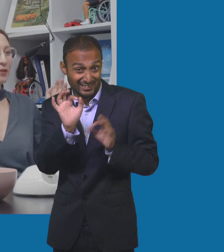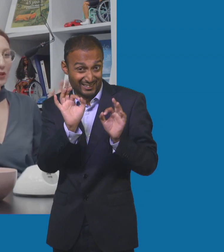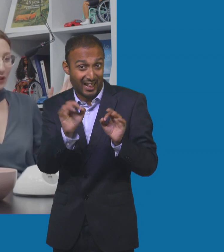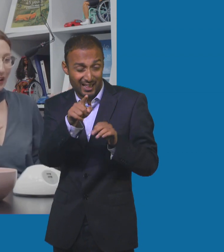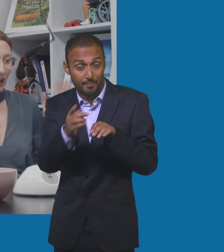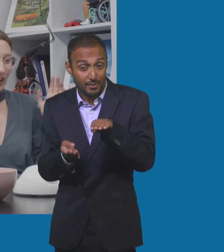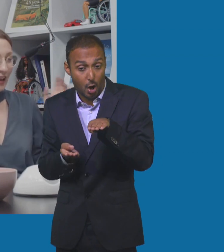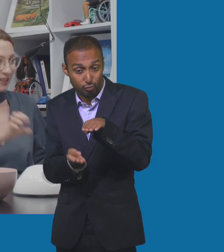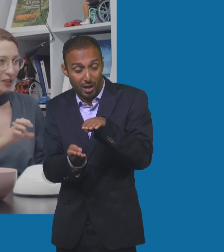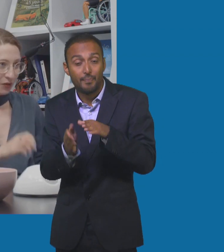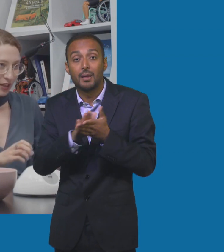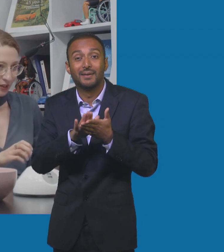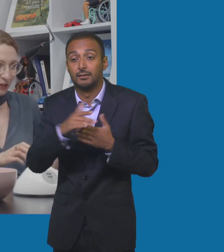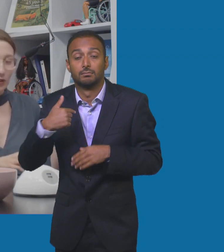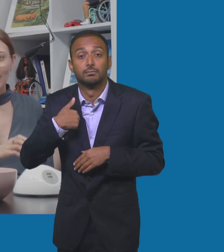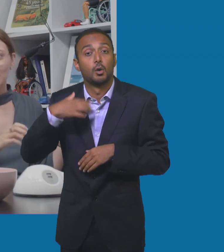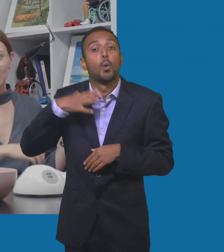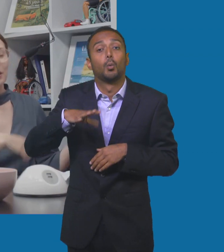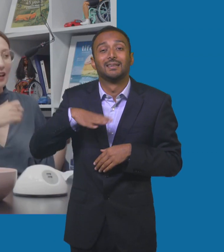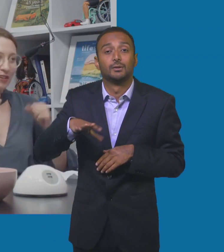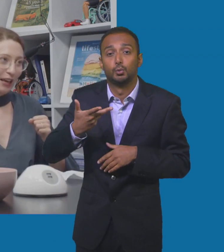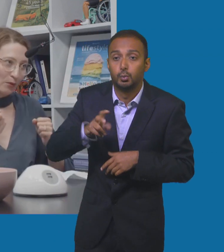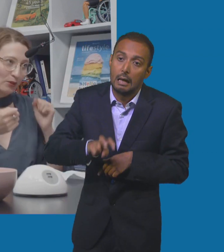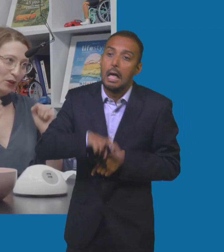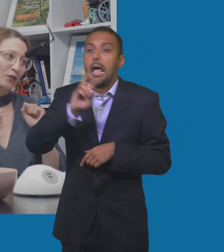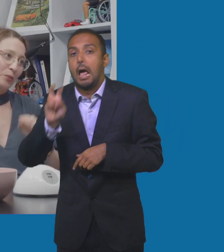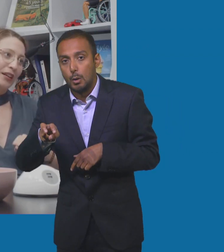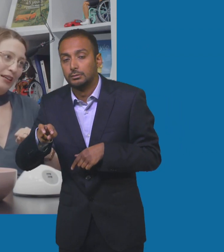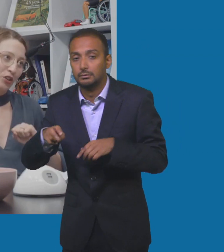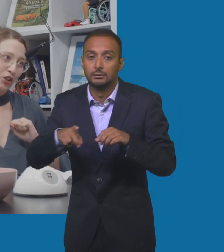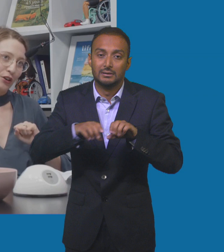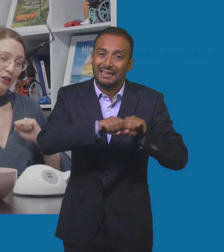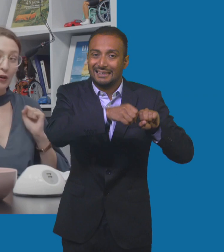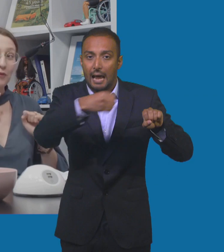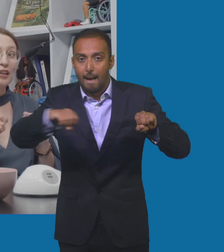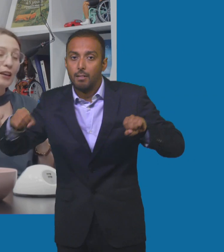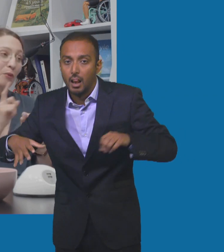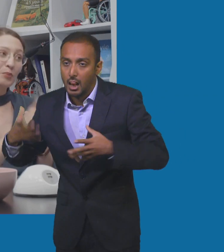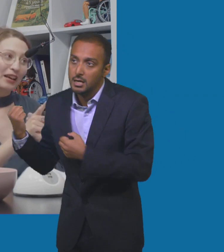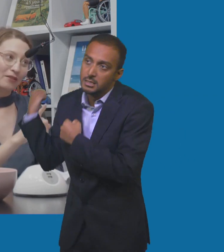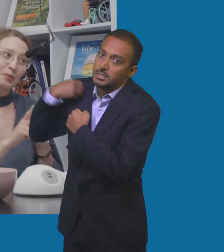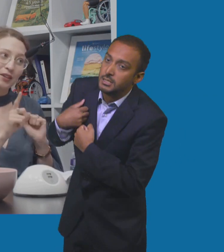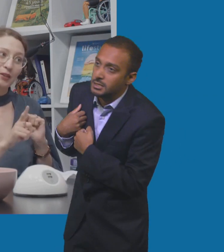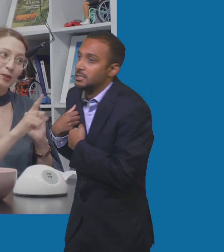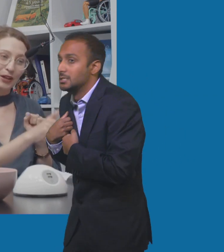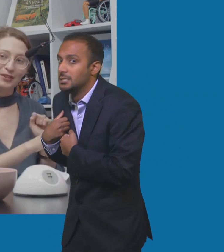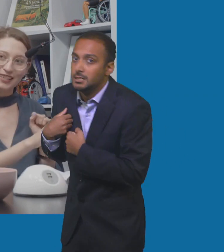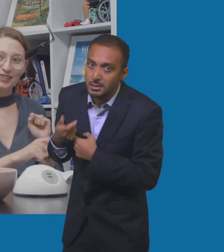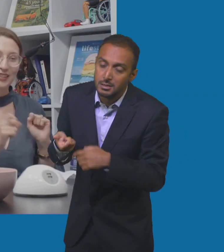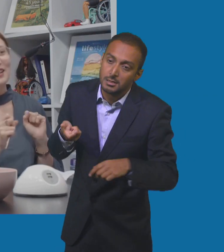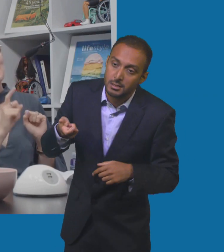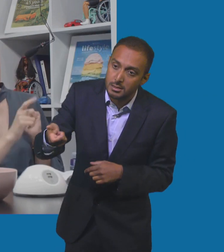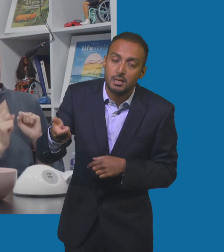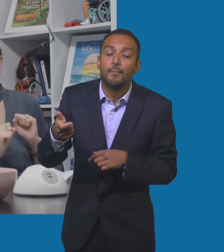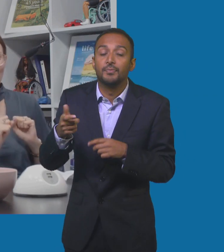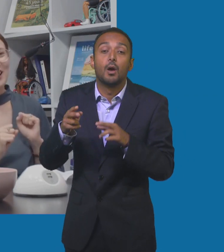So instead of you or I having to exit your vehicle, drag one of these really heavy cables over and plug it in and charge, although hopefully it wouldn't be heavy because it'll comply with the